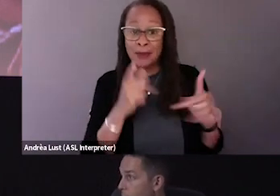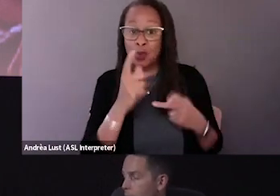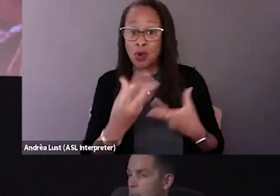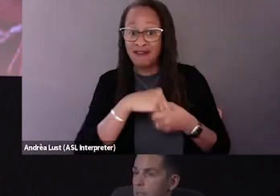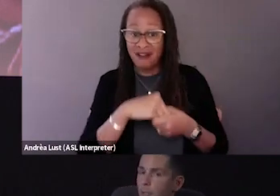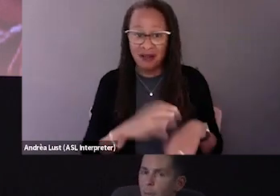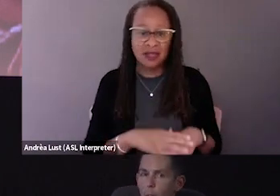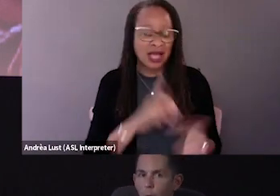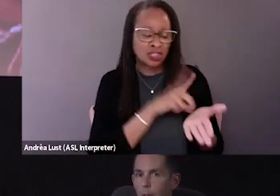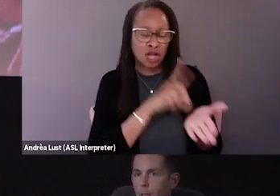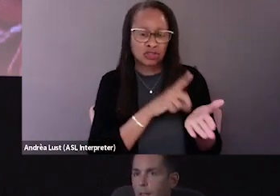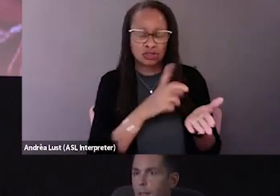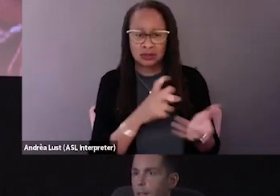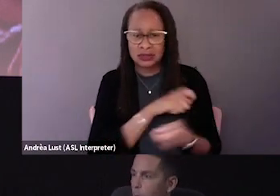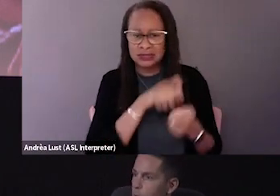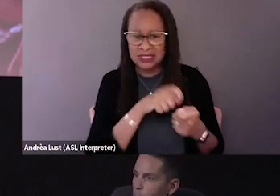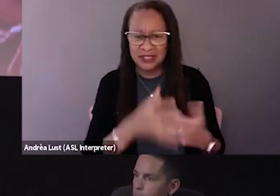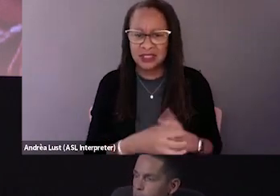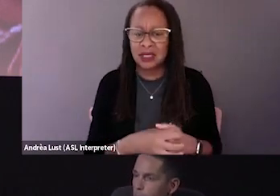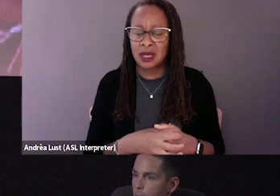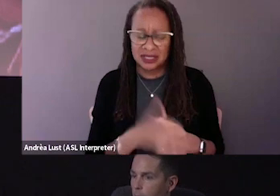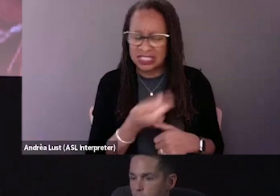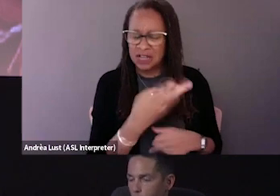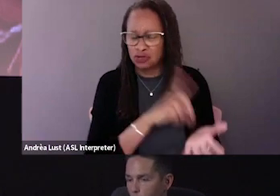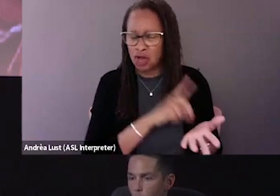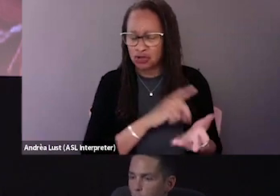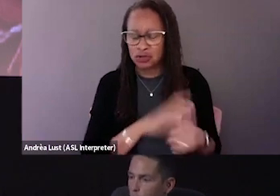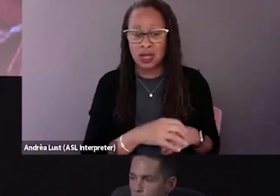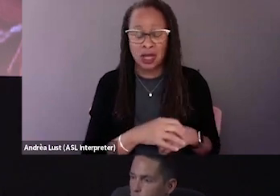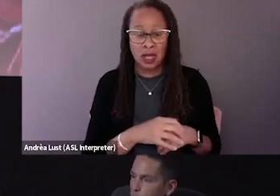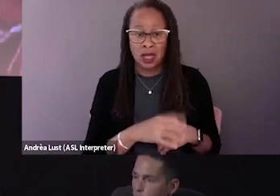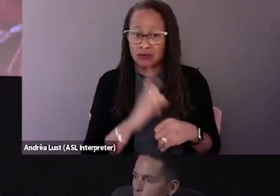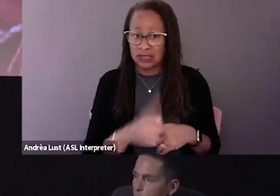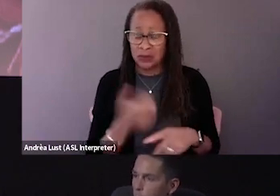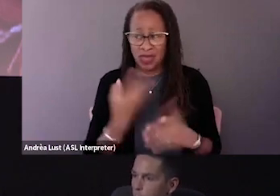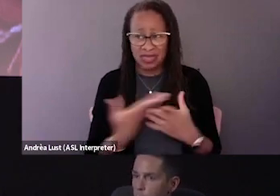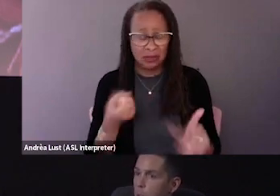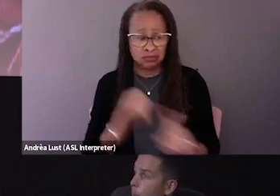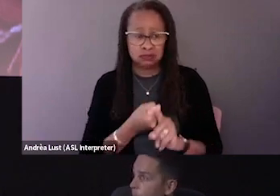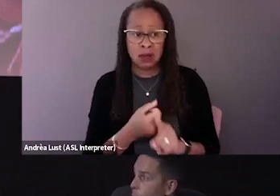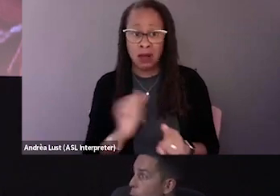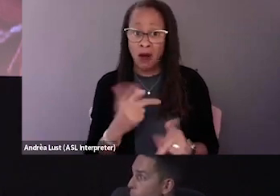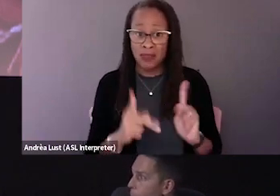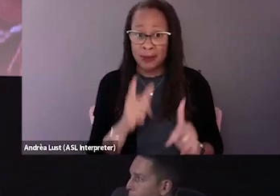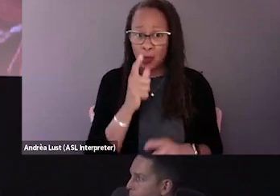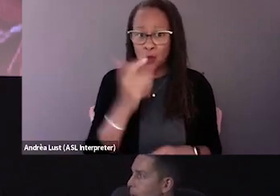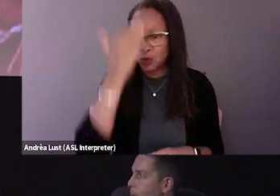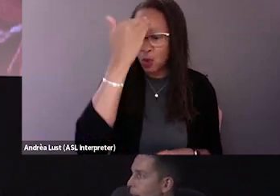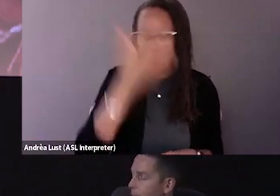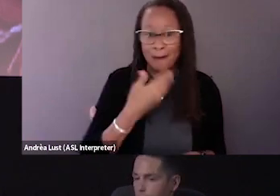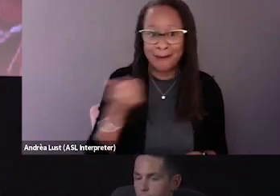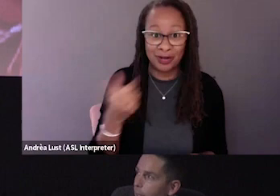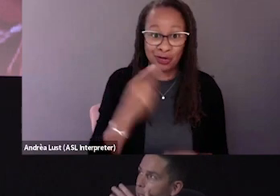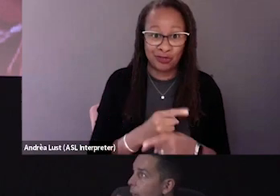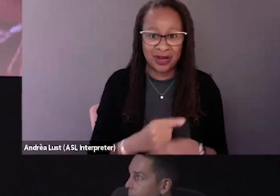this, the doctors specifically. I mean, the one thing that really struck me is that, of all the people who presumably would know better,